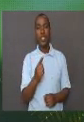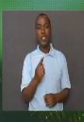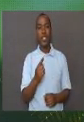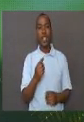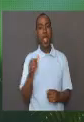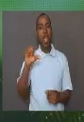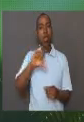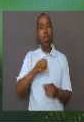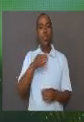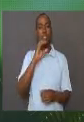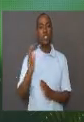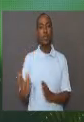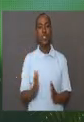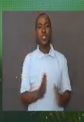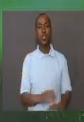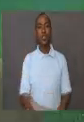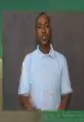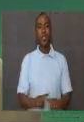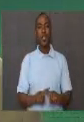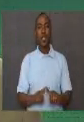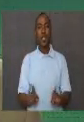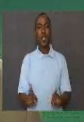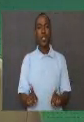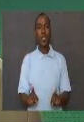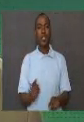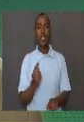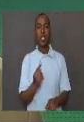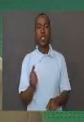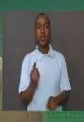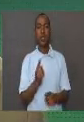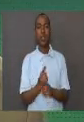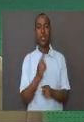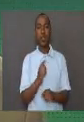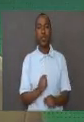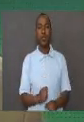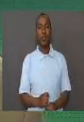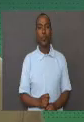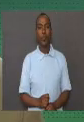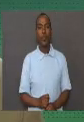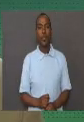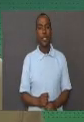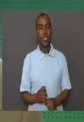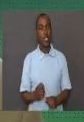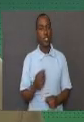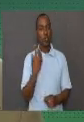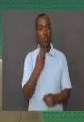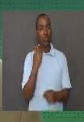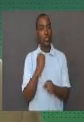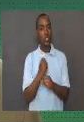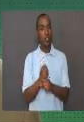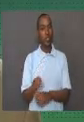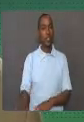make alcoholic drinks. Did you answer each one correctly? If